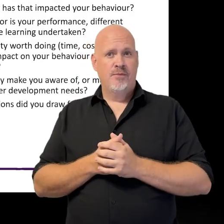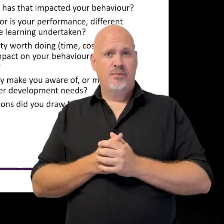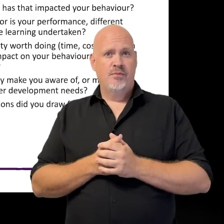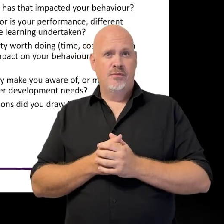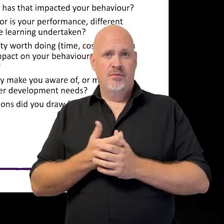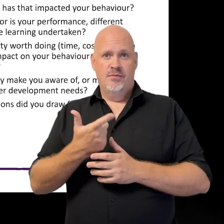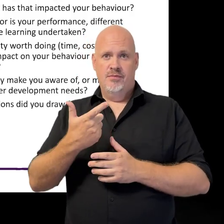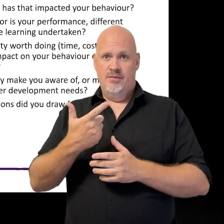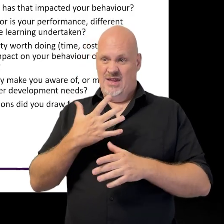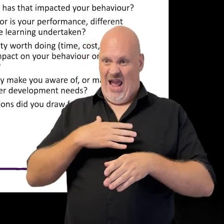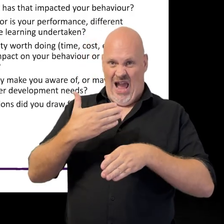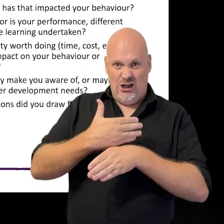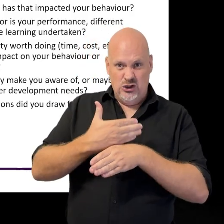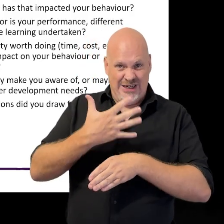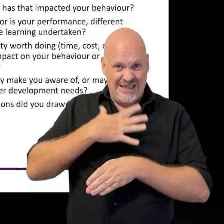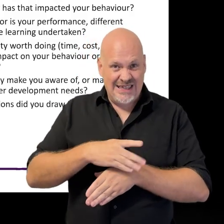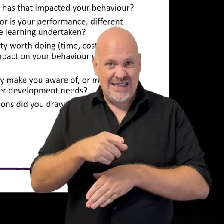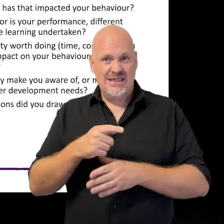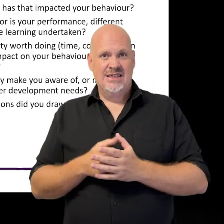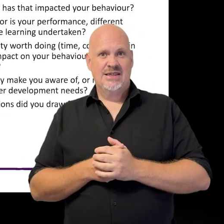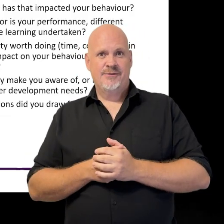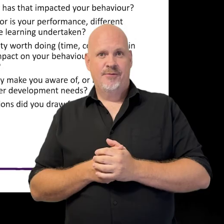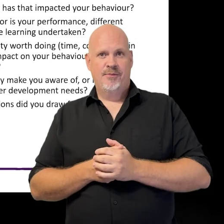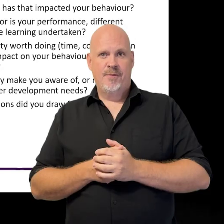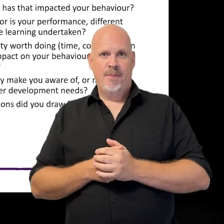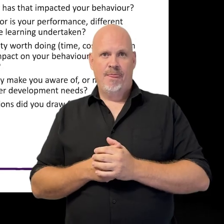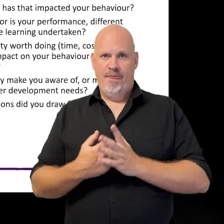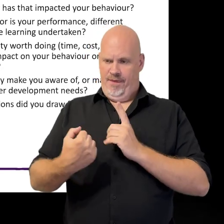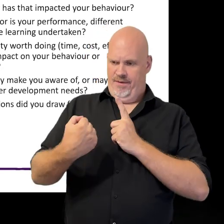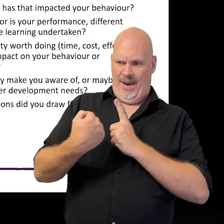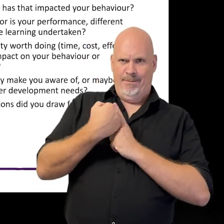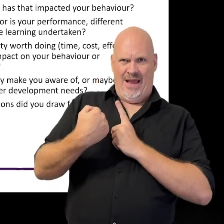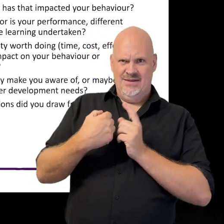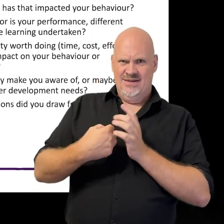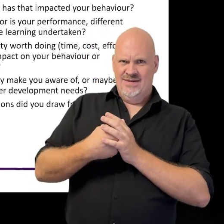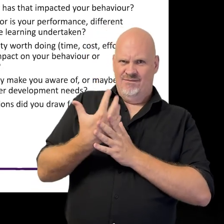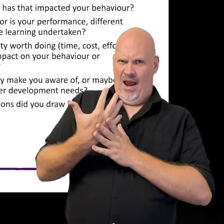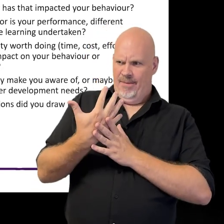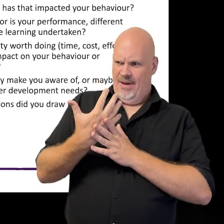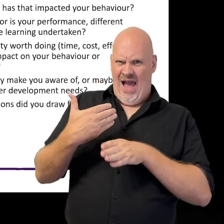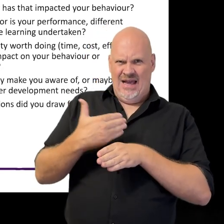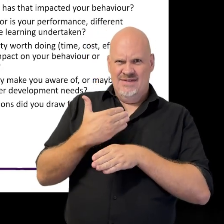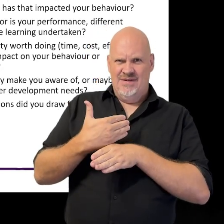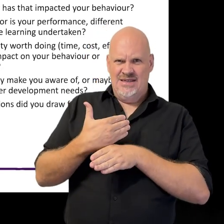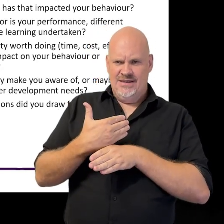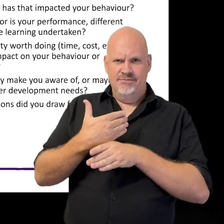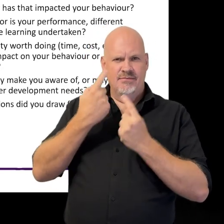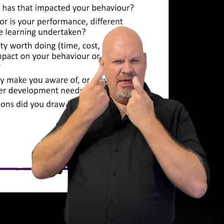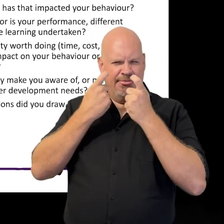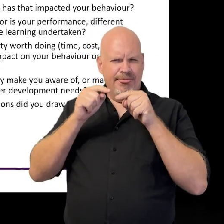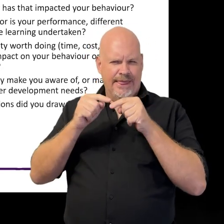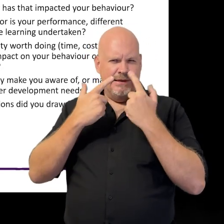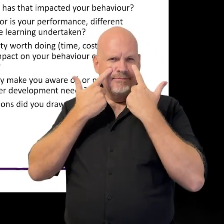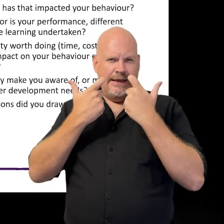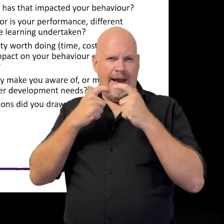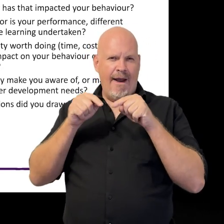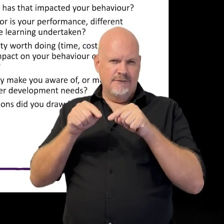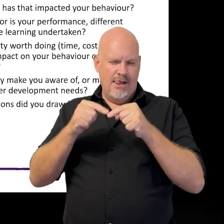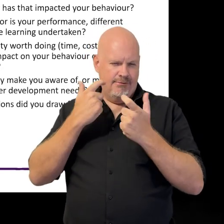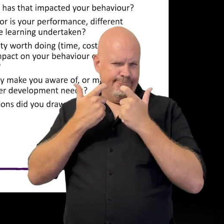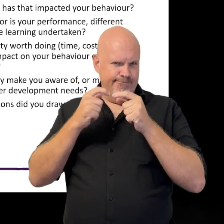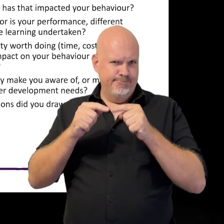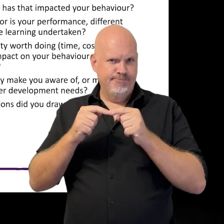it about more application? Is it, as we've just mentioned, about more development? Is it some action you have to